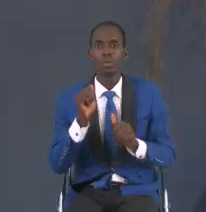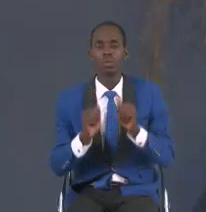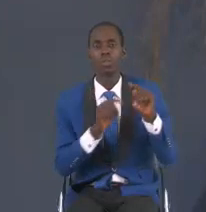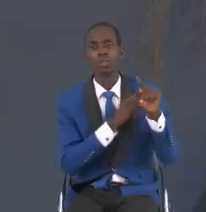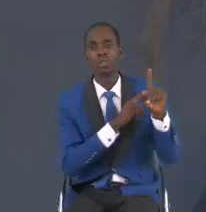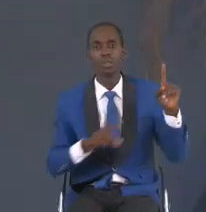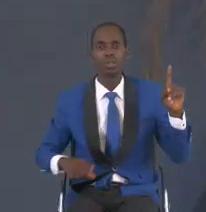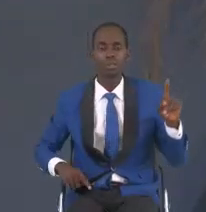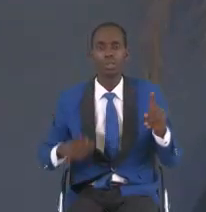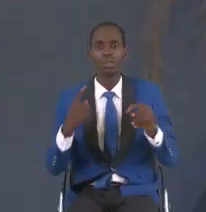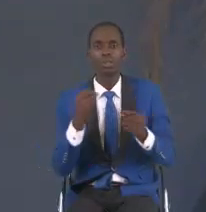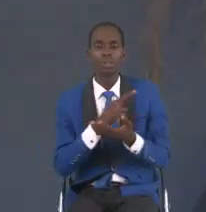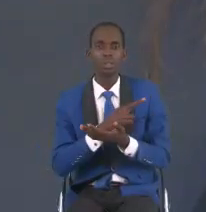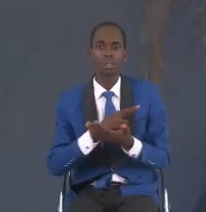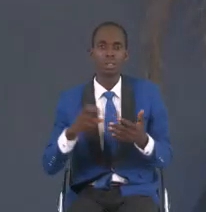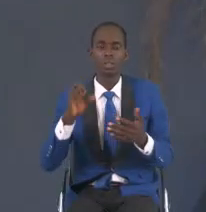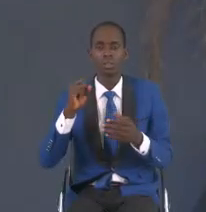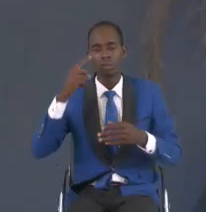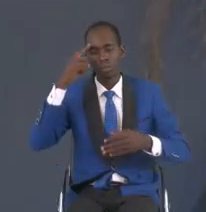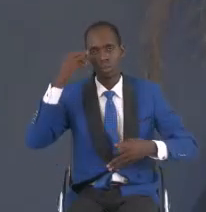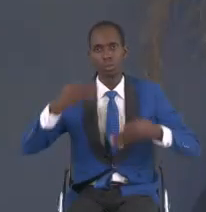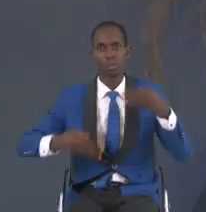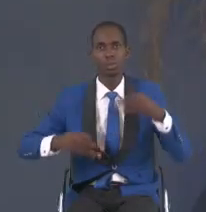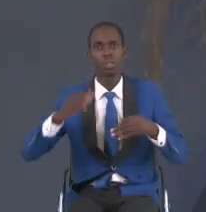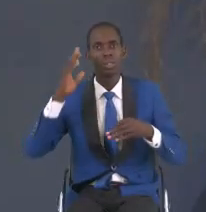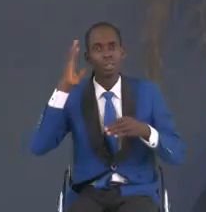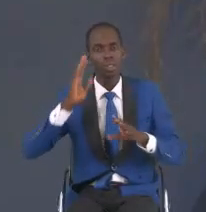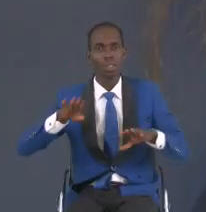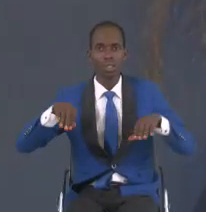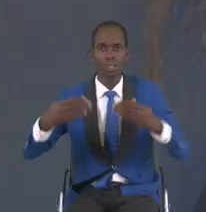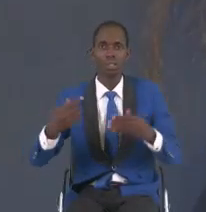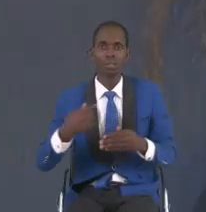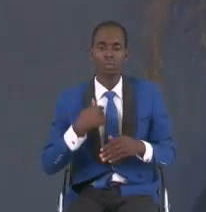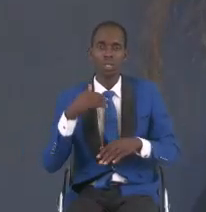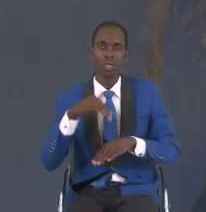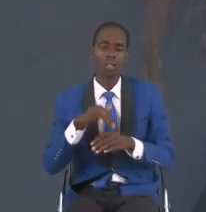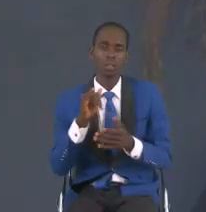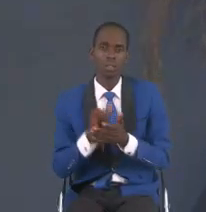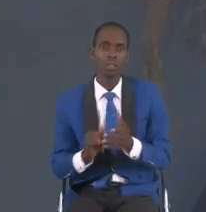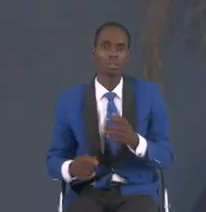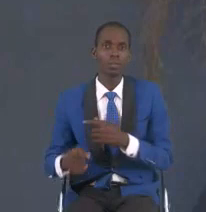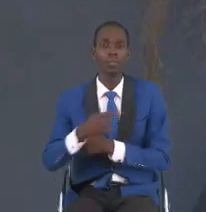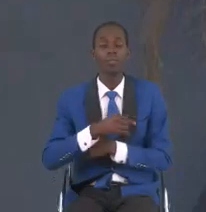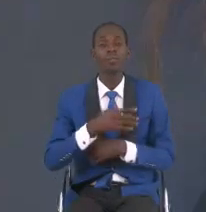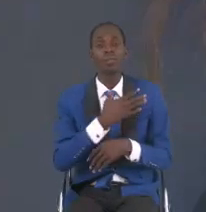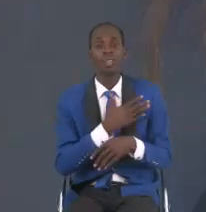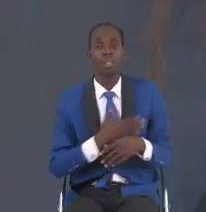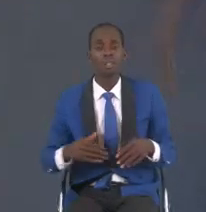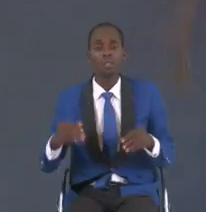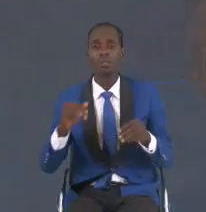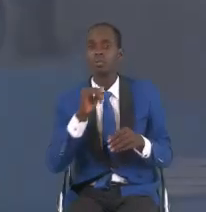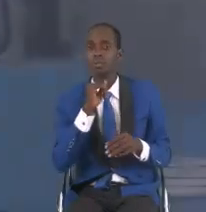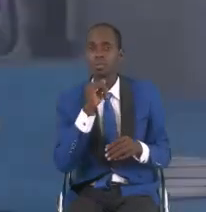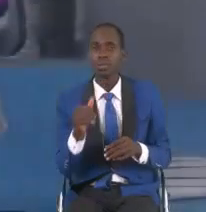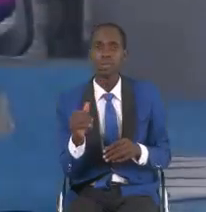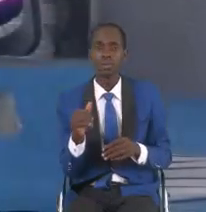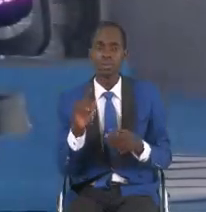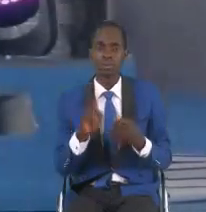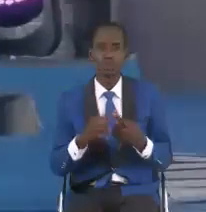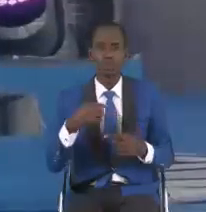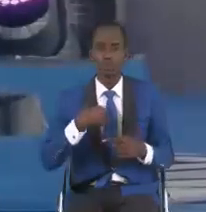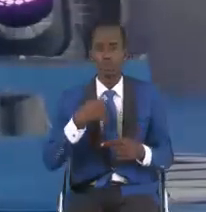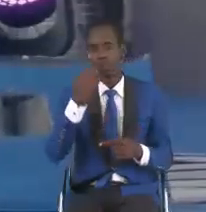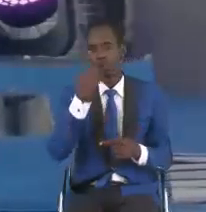the righteous judge, shall give me at that day, and not to me only,